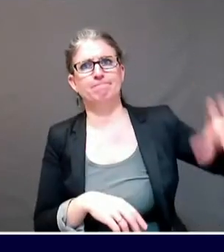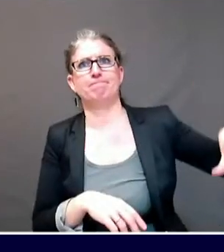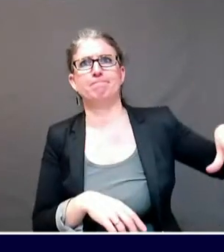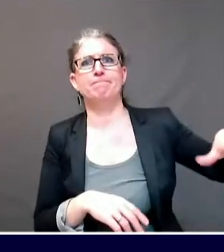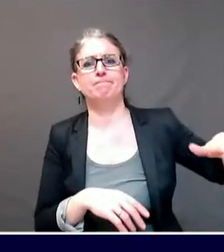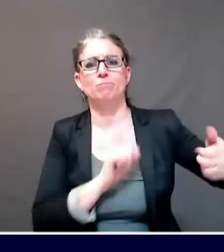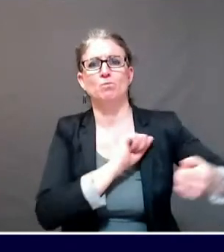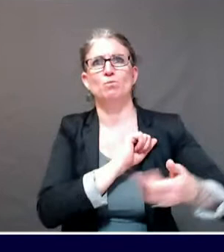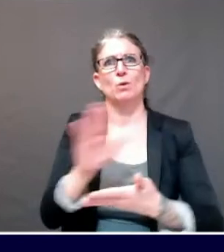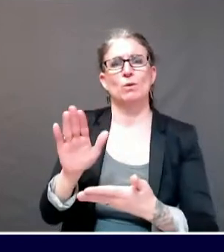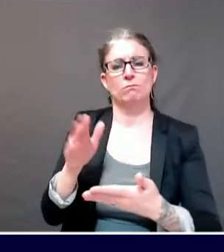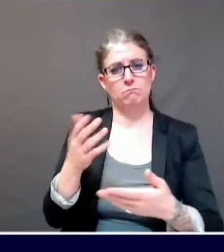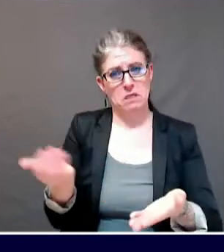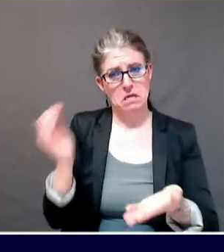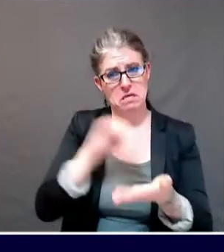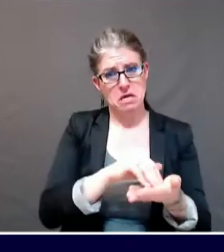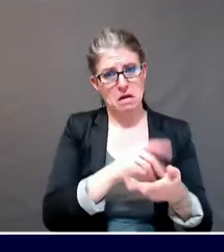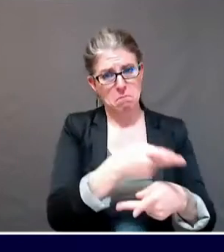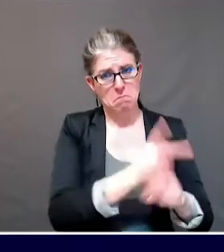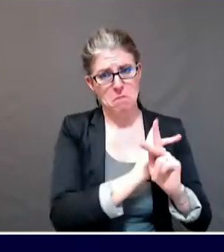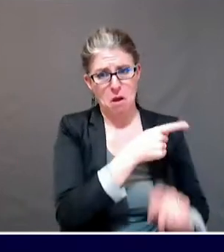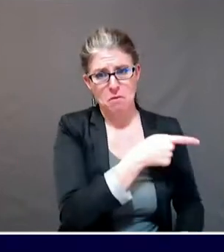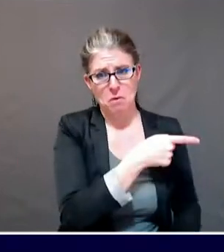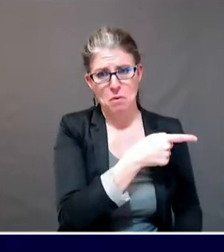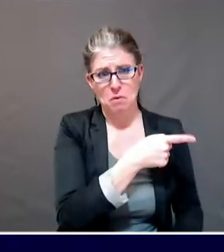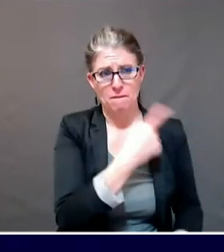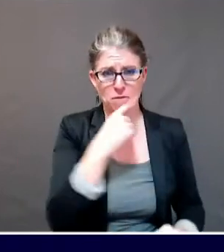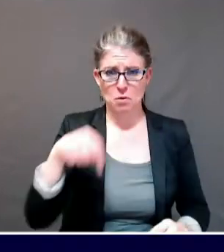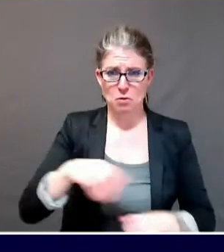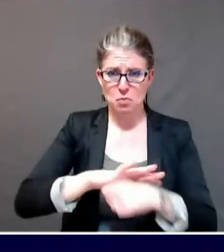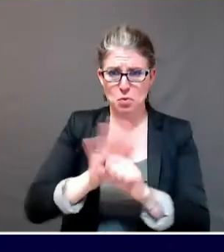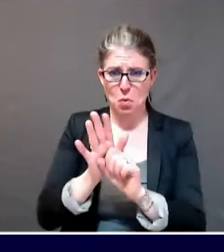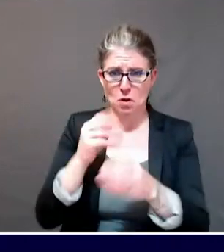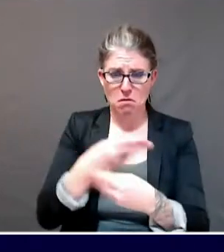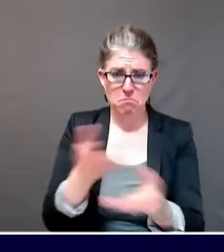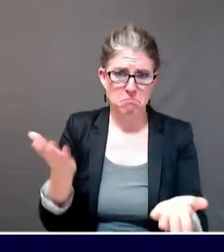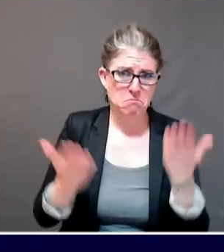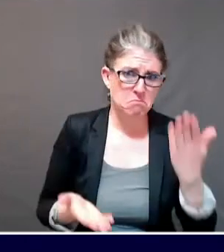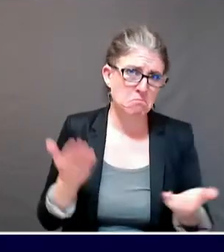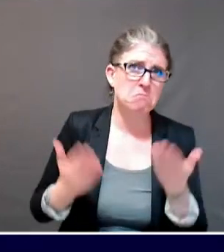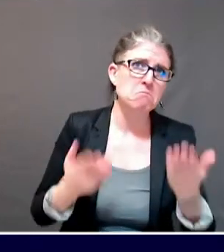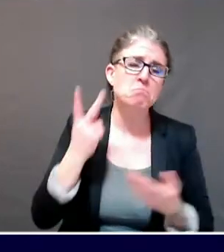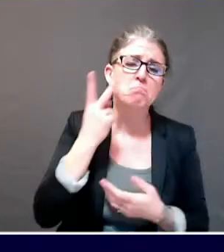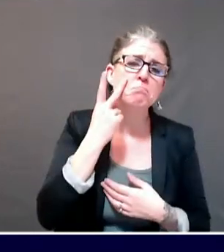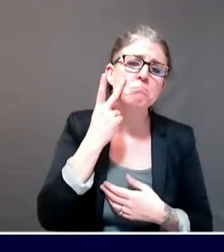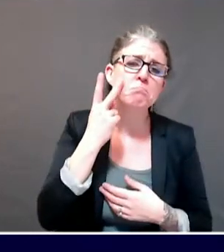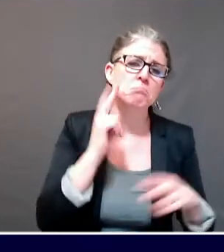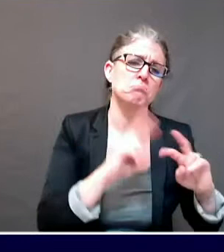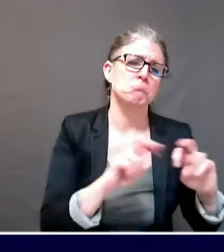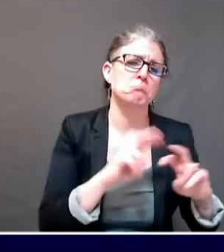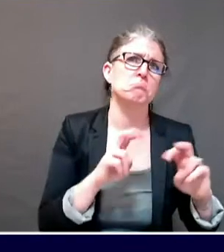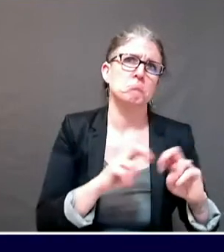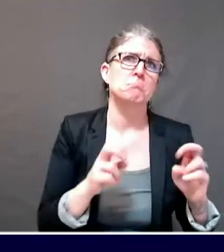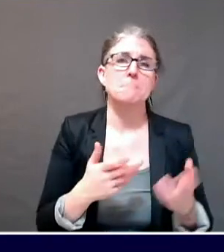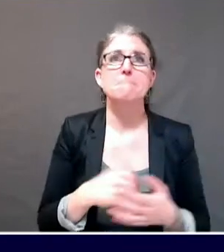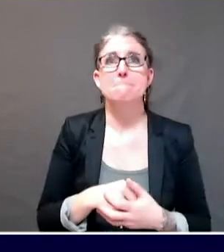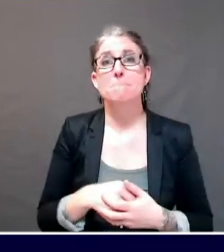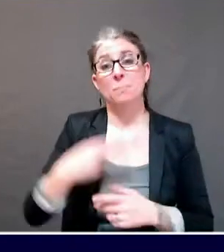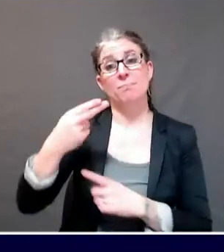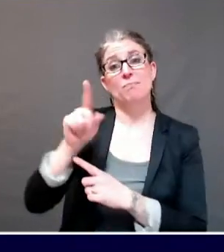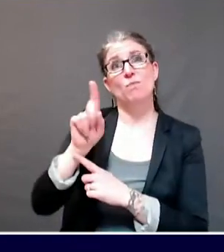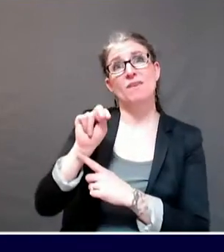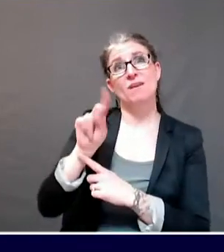that I mentioned in connection with some of the previous questions. Spacing of people, waiting so that people can be